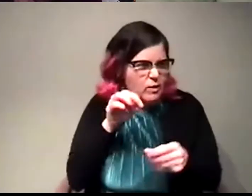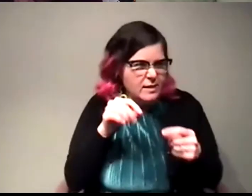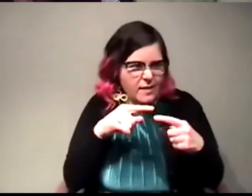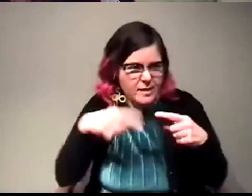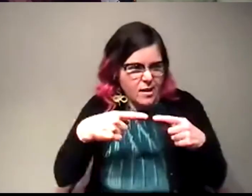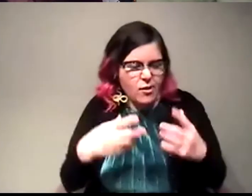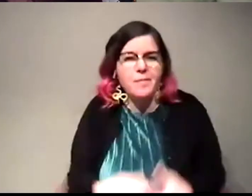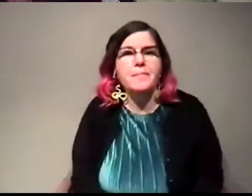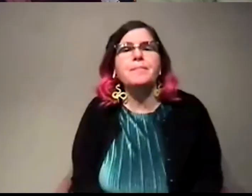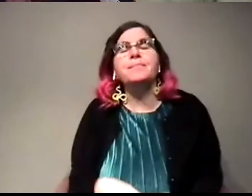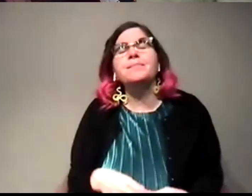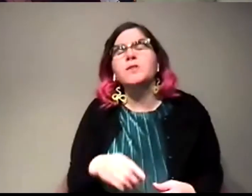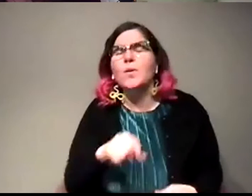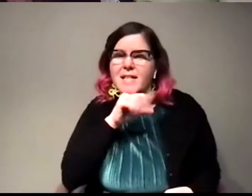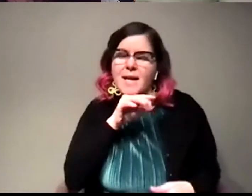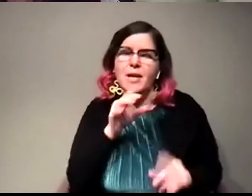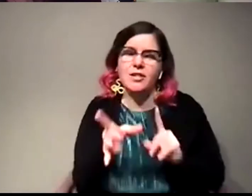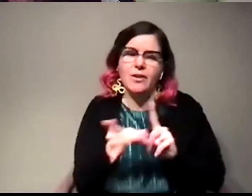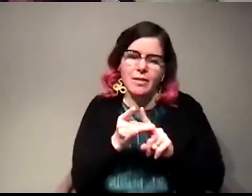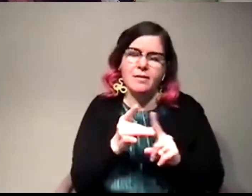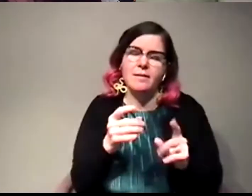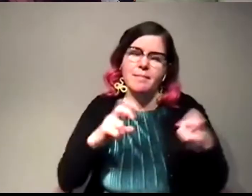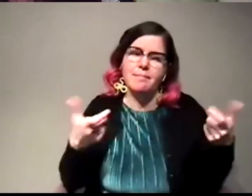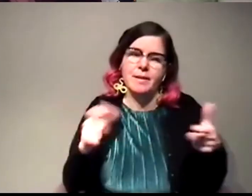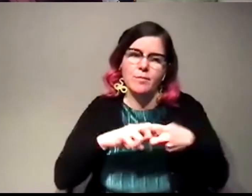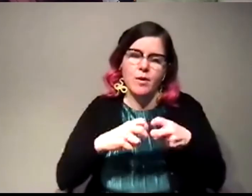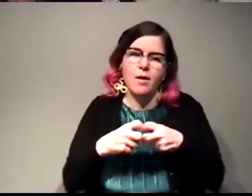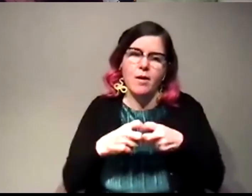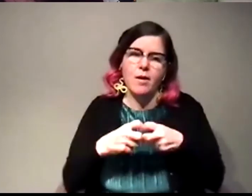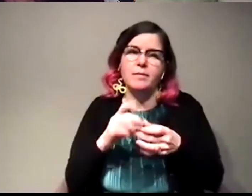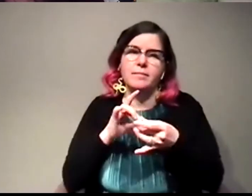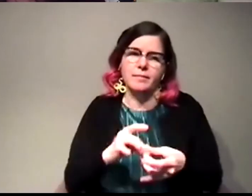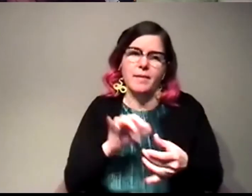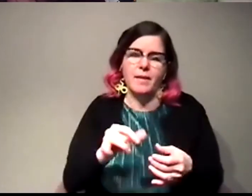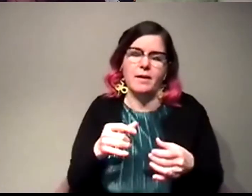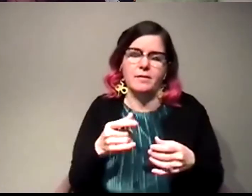So contamination is a huge problem for a lot of people who work with the genome.